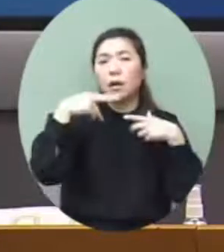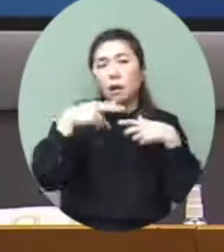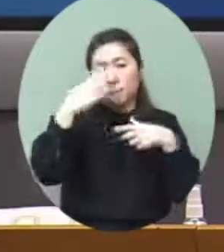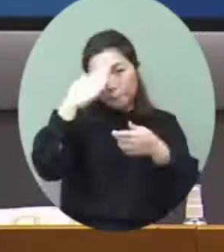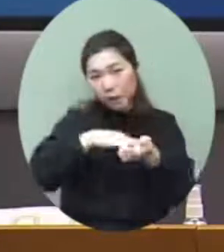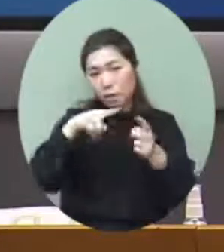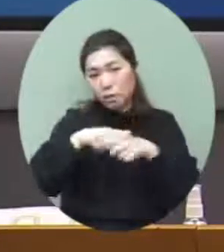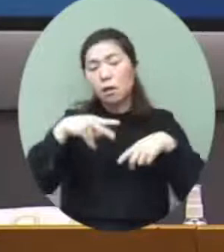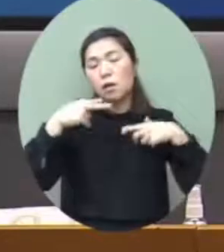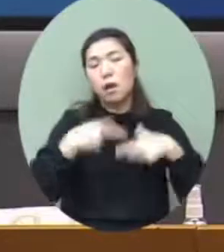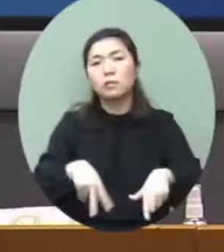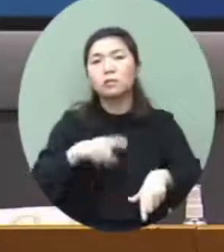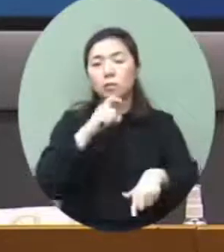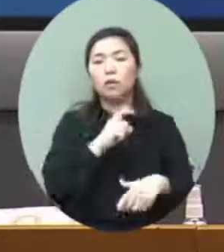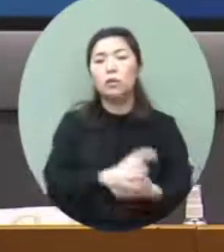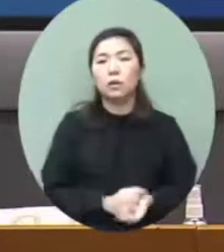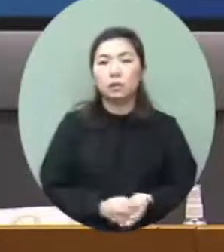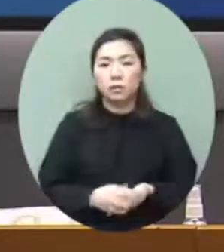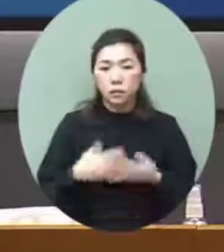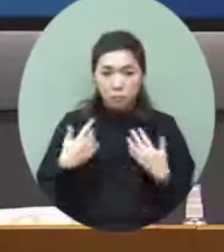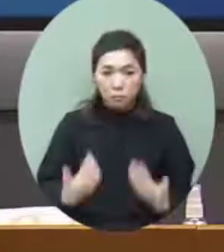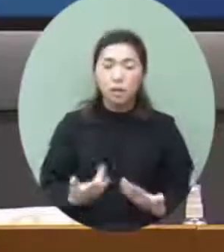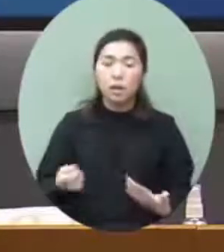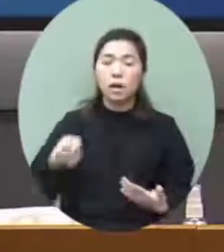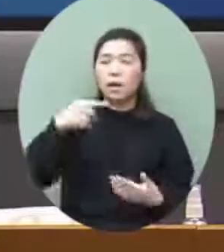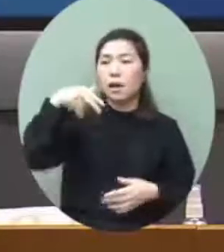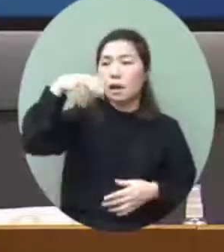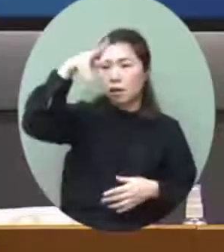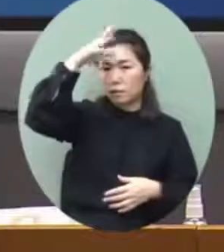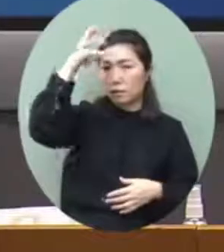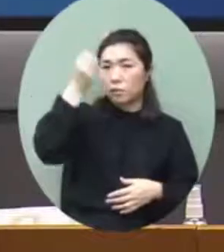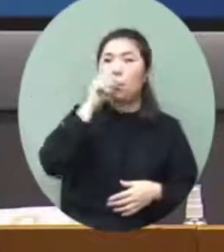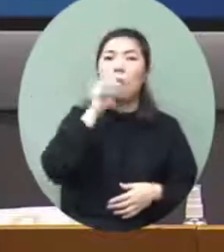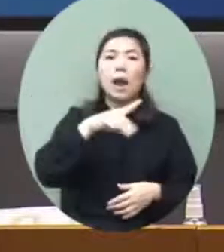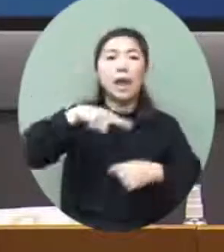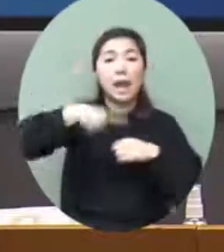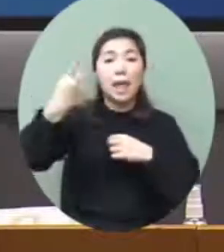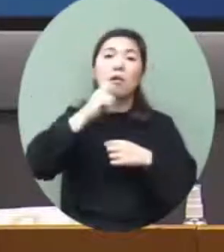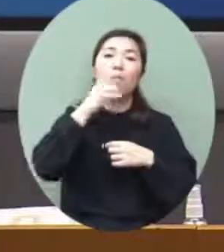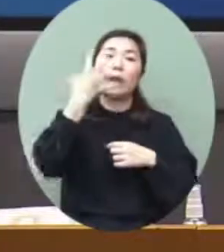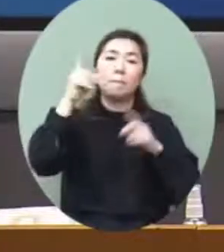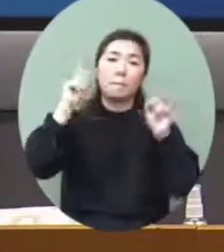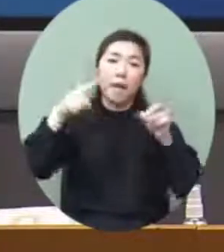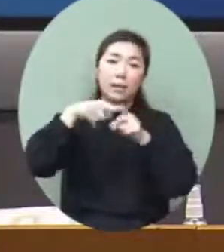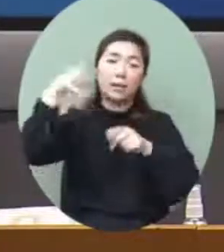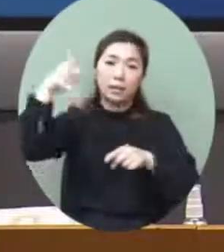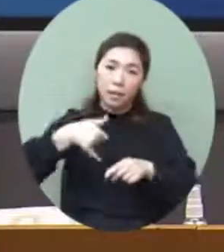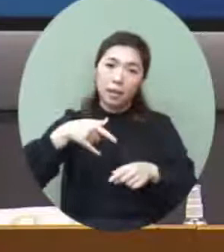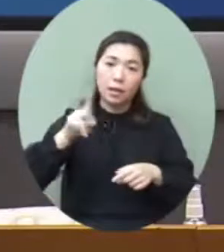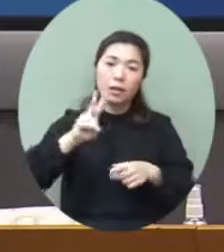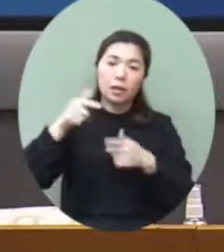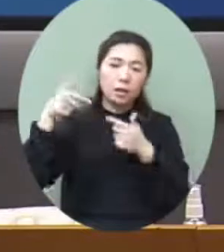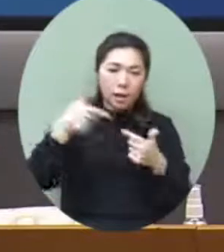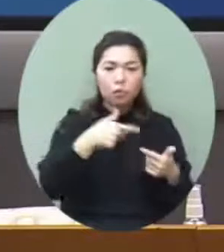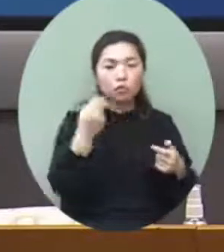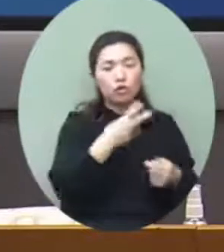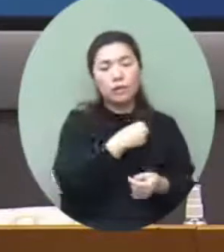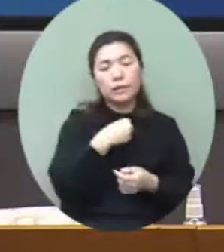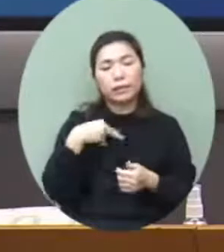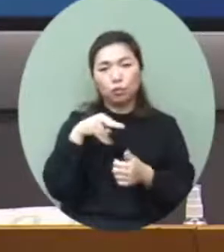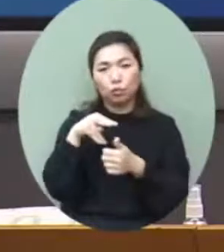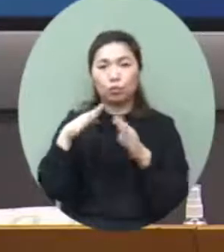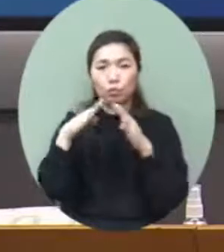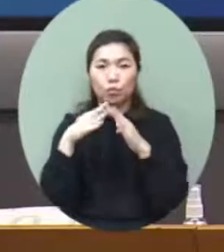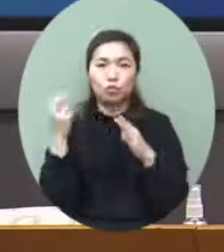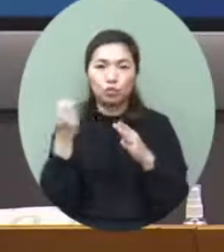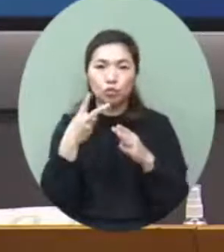there was a briefing on infection control and patient treatment. As said by the chief executive, a few